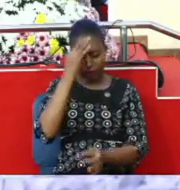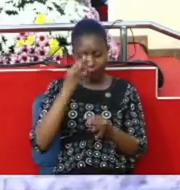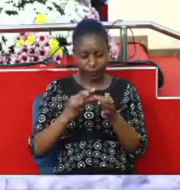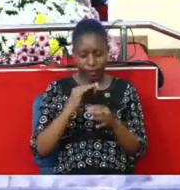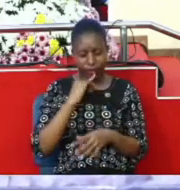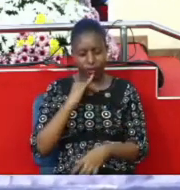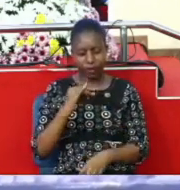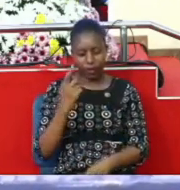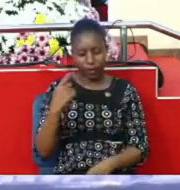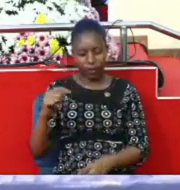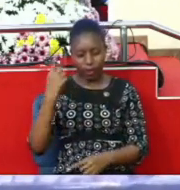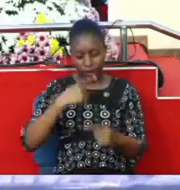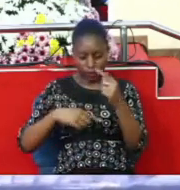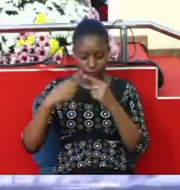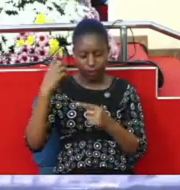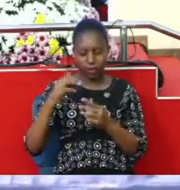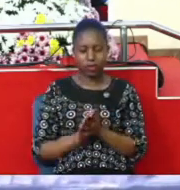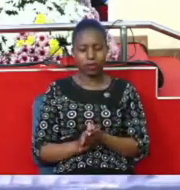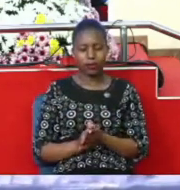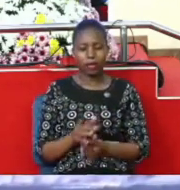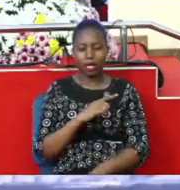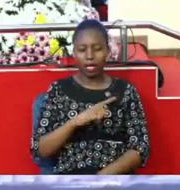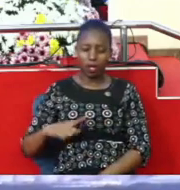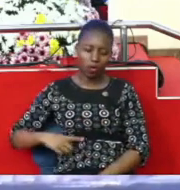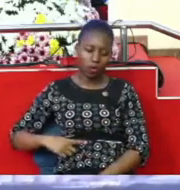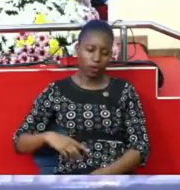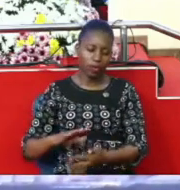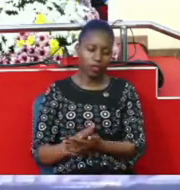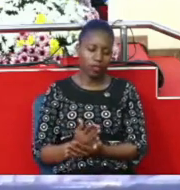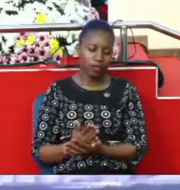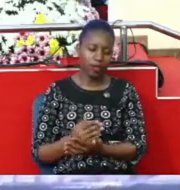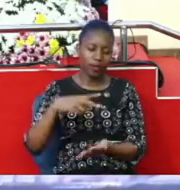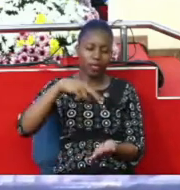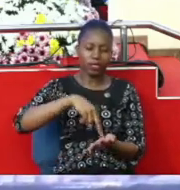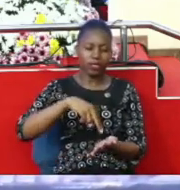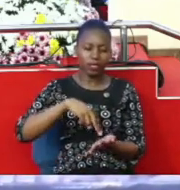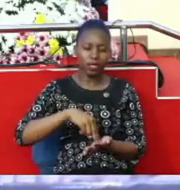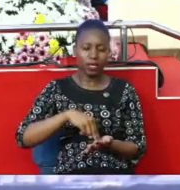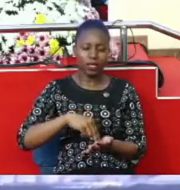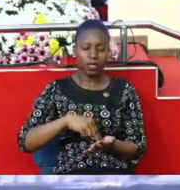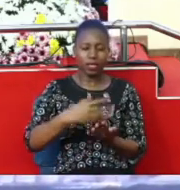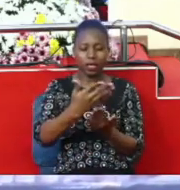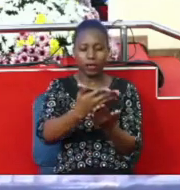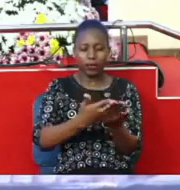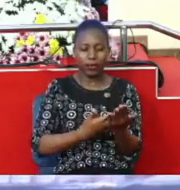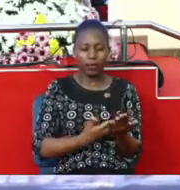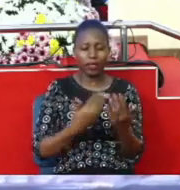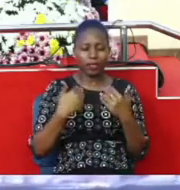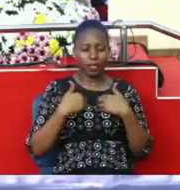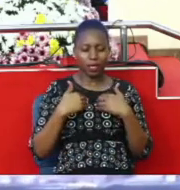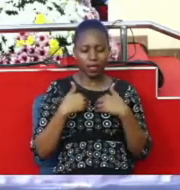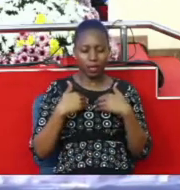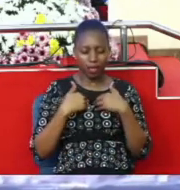Lord God, there are some that are standing. There are some documents. Could be a contract. They were going